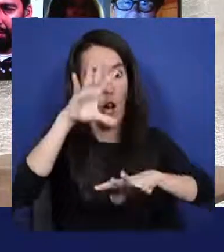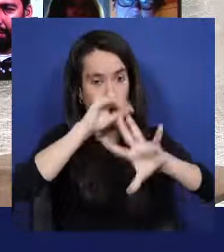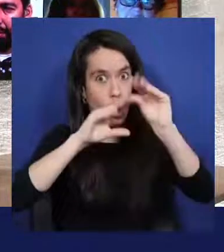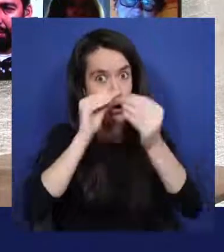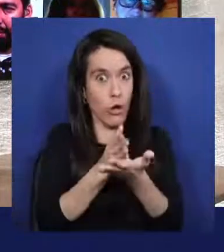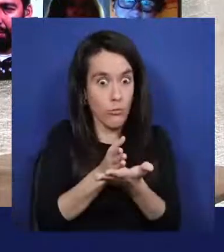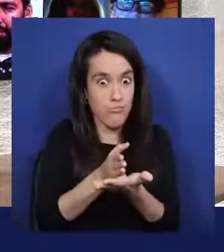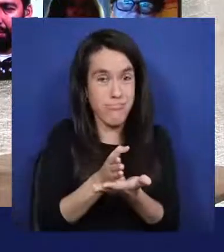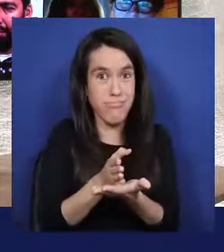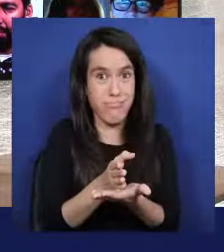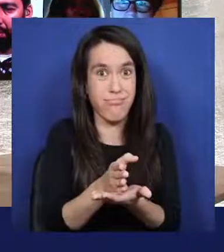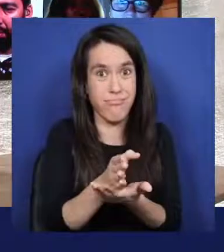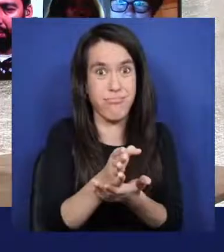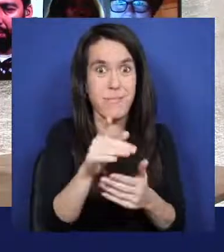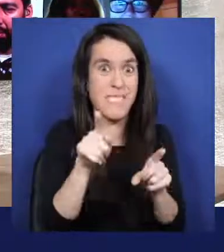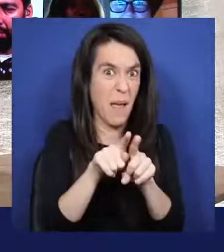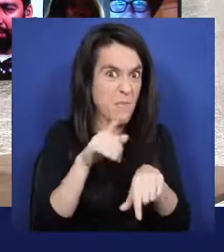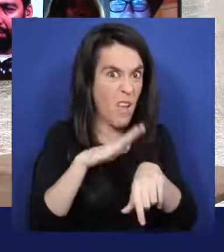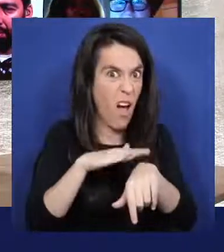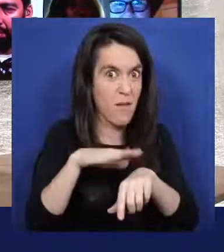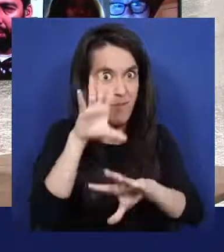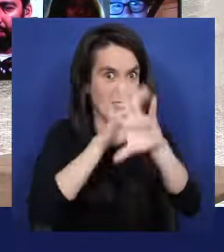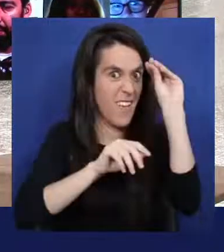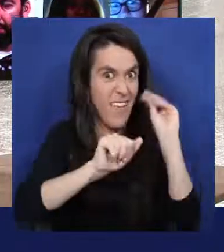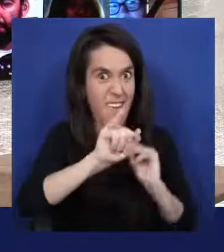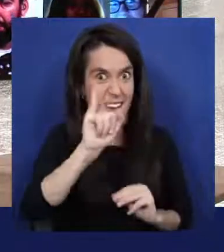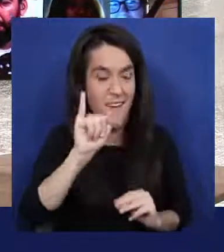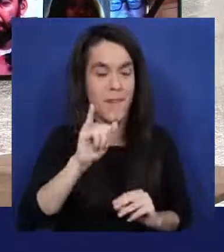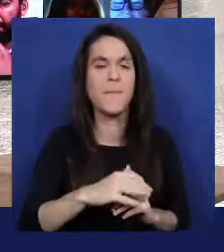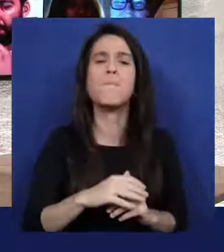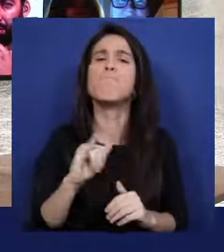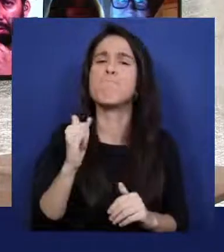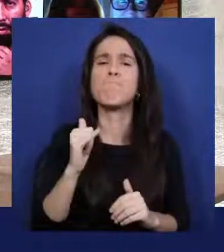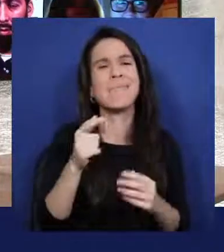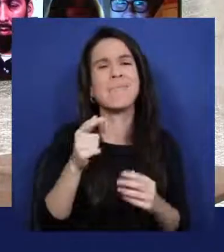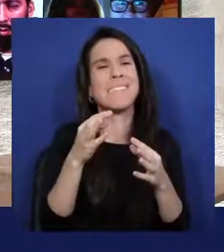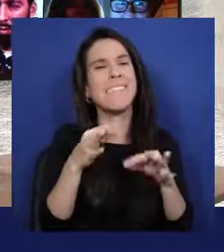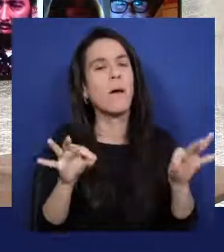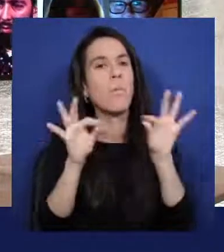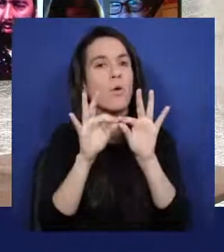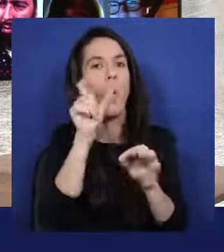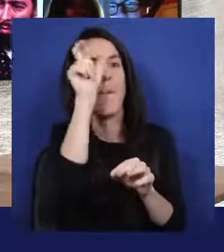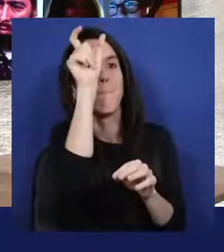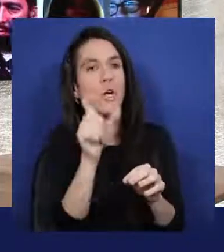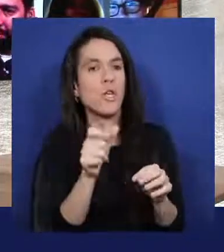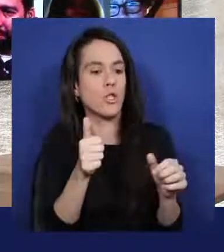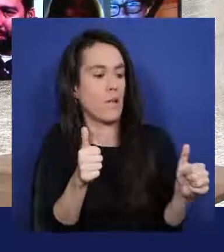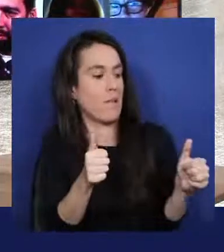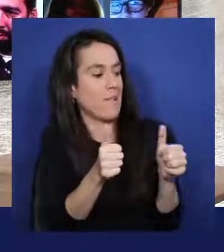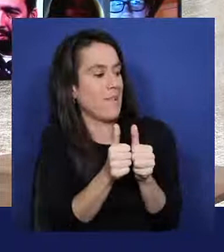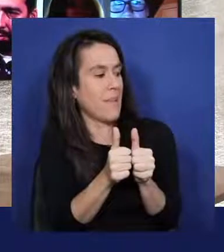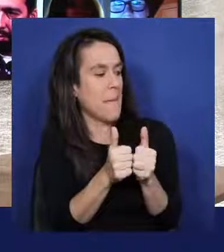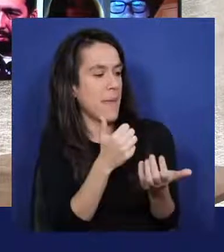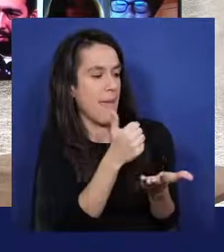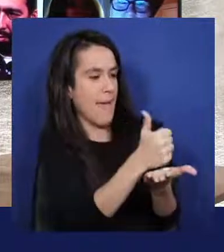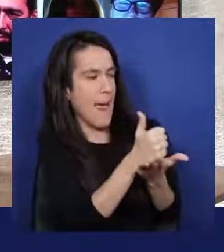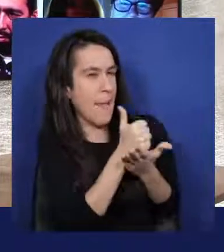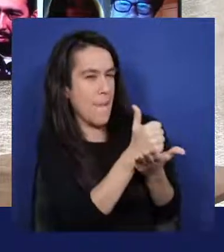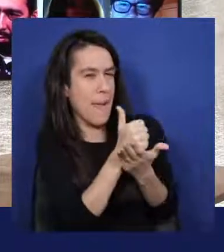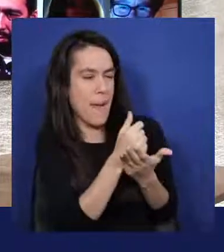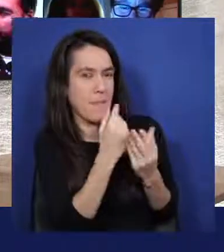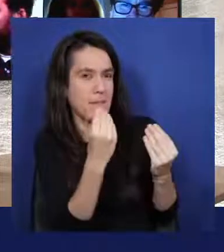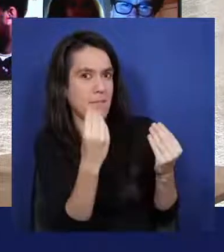Exactly, and just make sure that you have somebody aside, I would say, that can maybe help you a little bit, just to